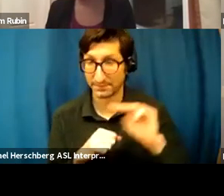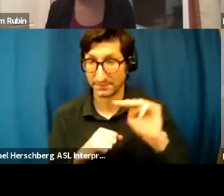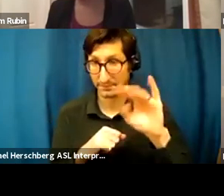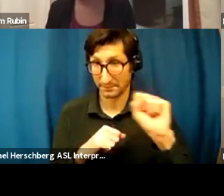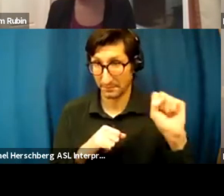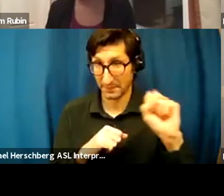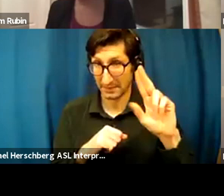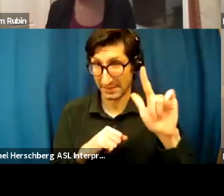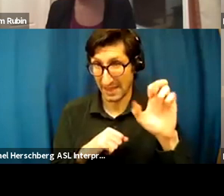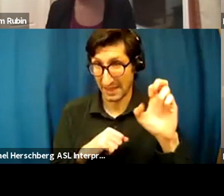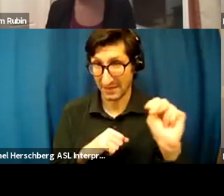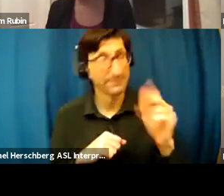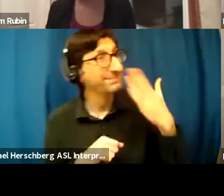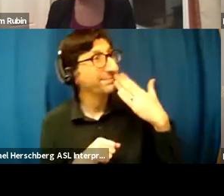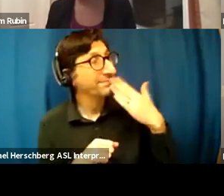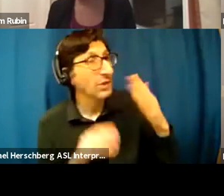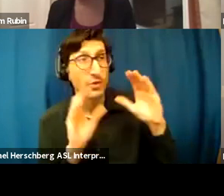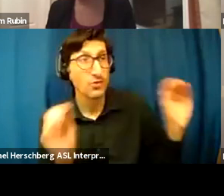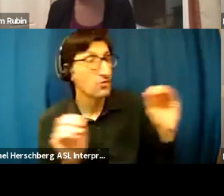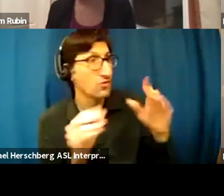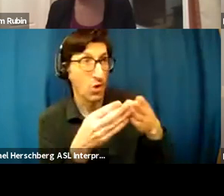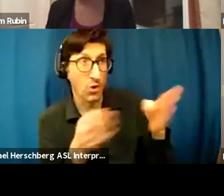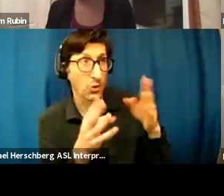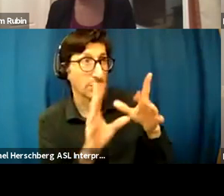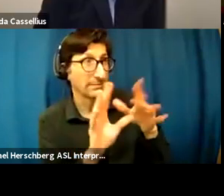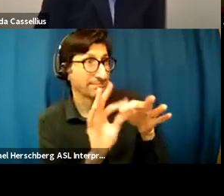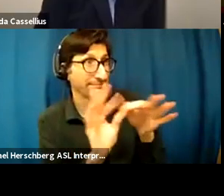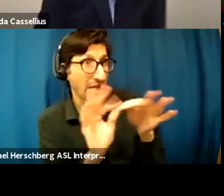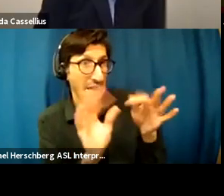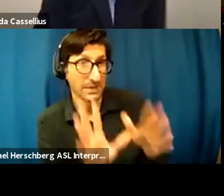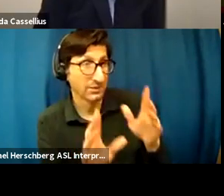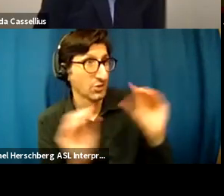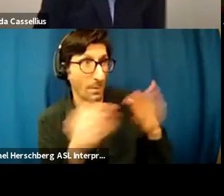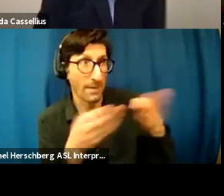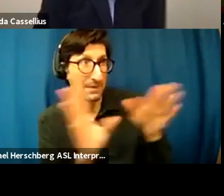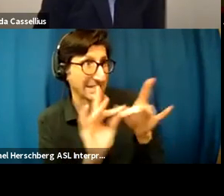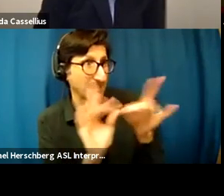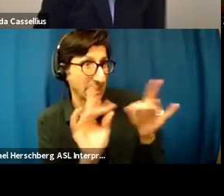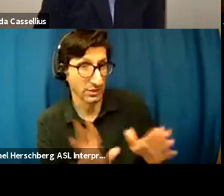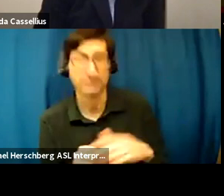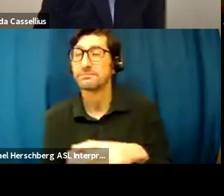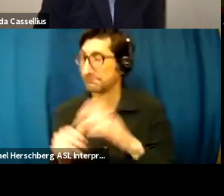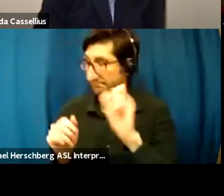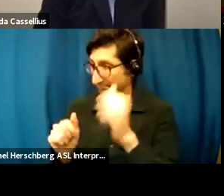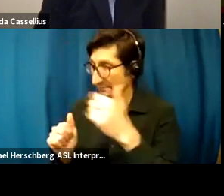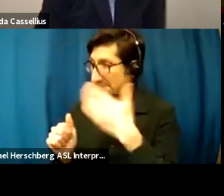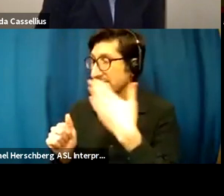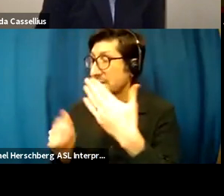have no speakers for public comment on reports. Thank you, Ms. Sullivan. I would now open it up if there's any new